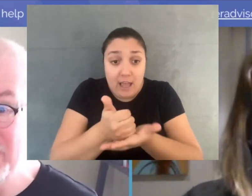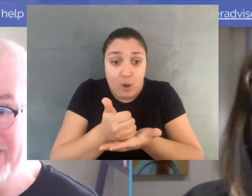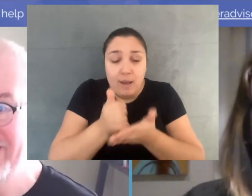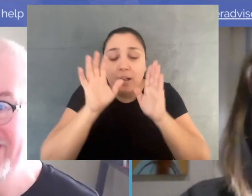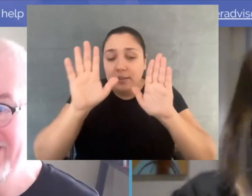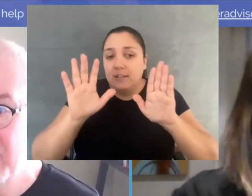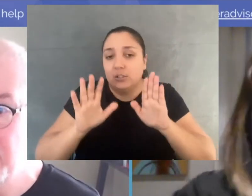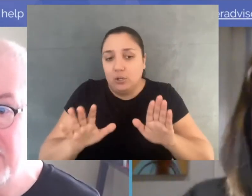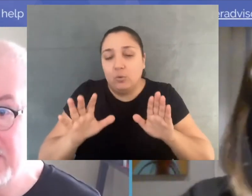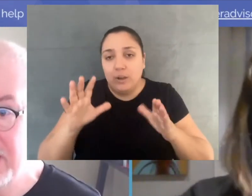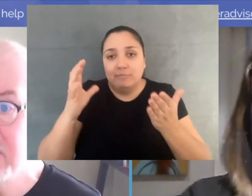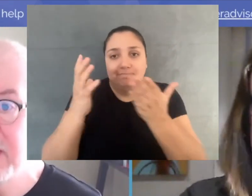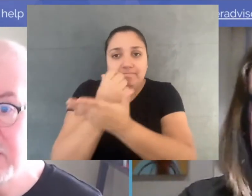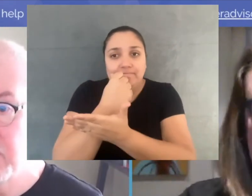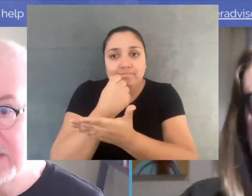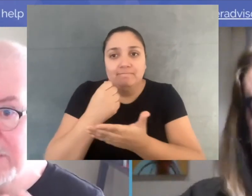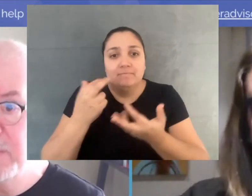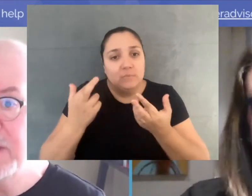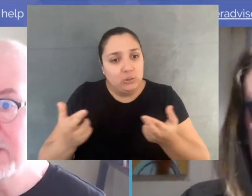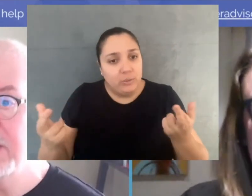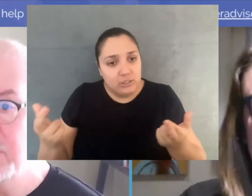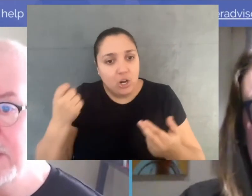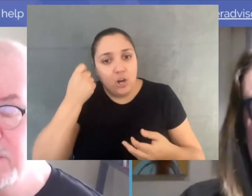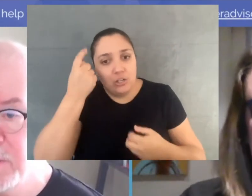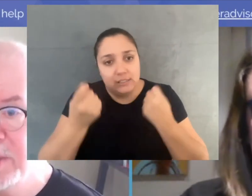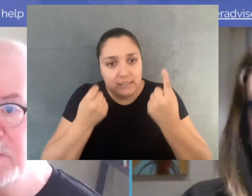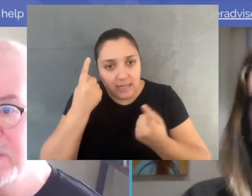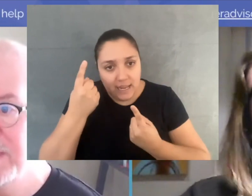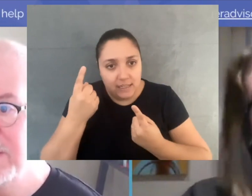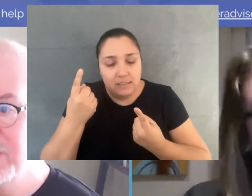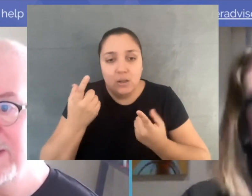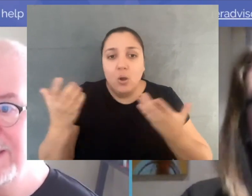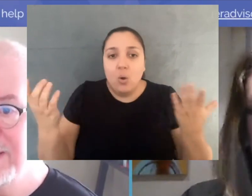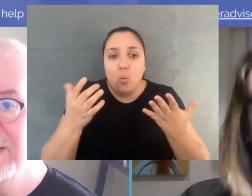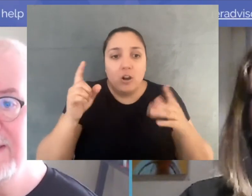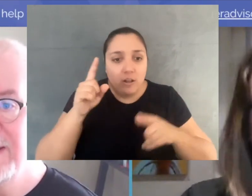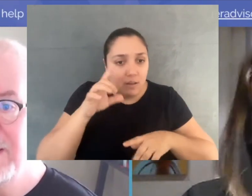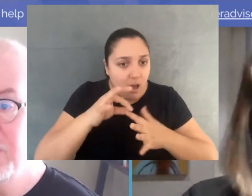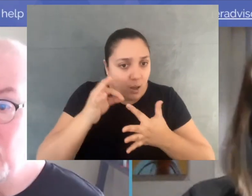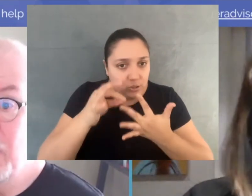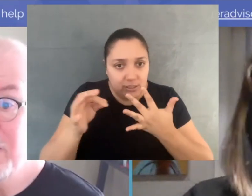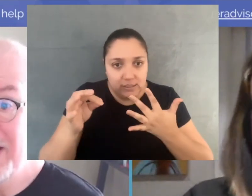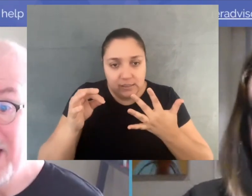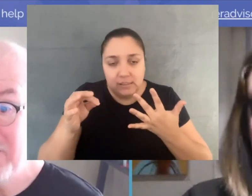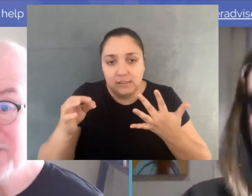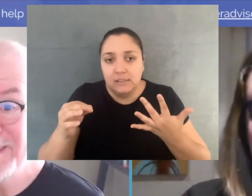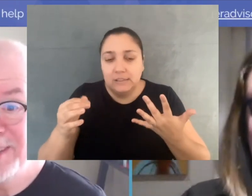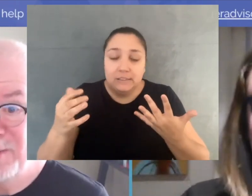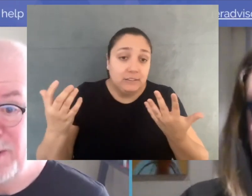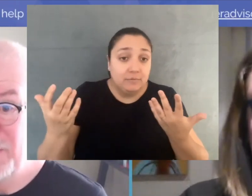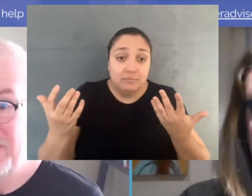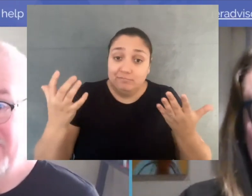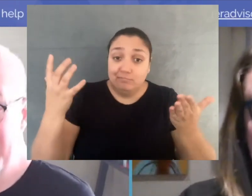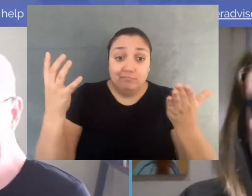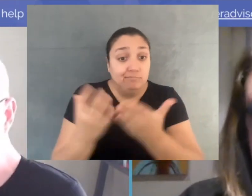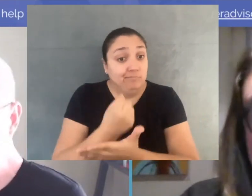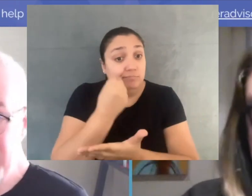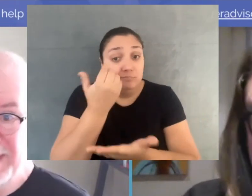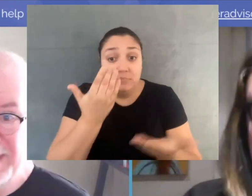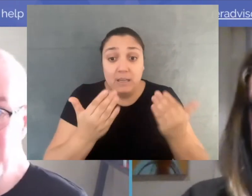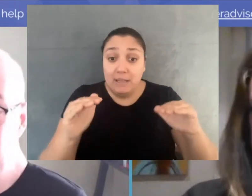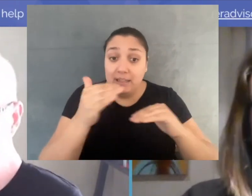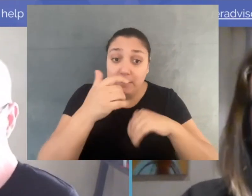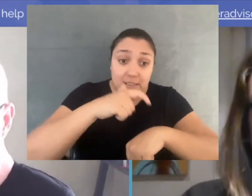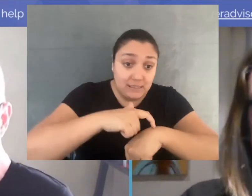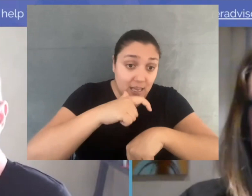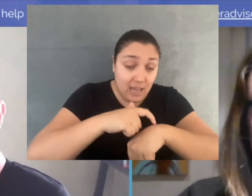what to do to help. Right. I mean, that's a great time to reach out to someone like you as a resource and understand, what are my options,